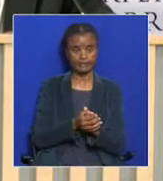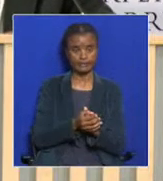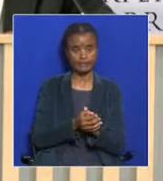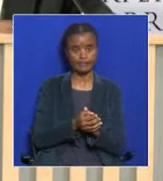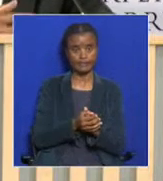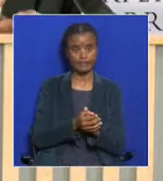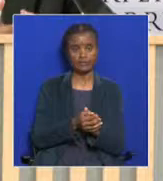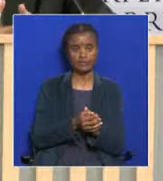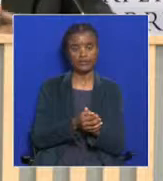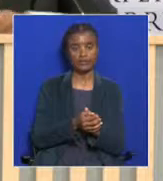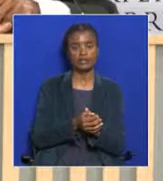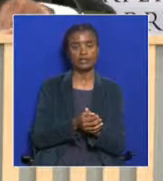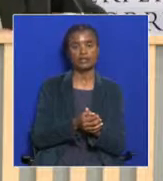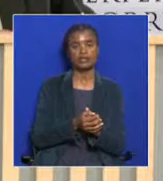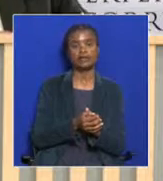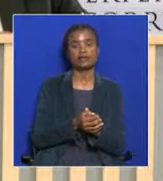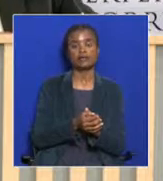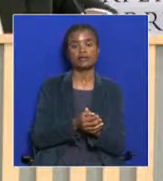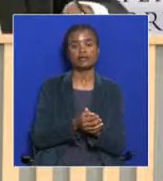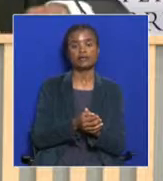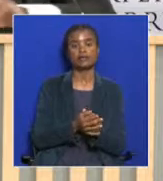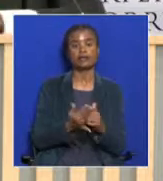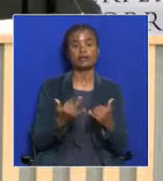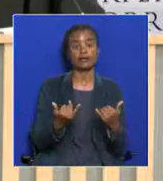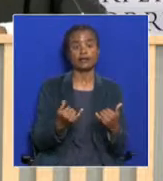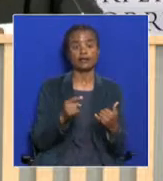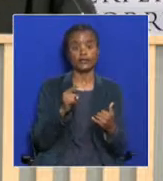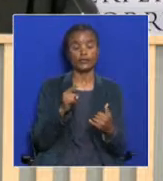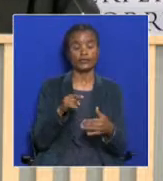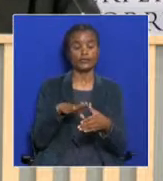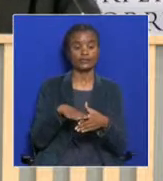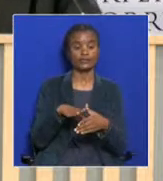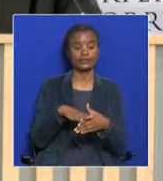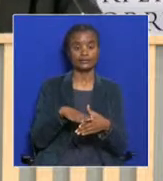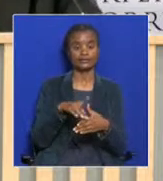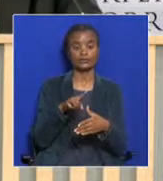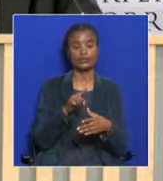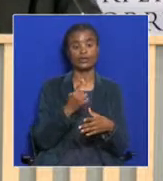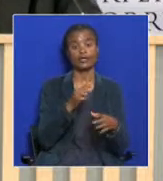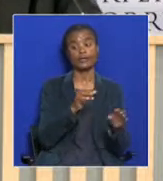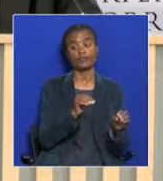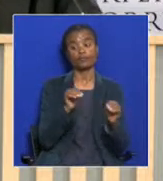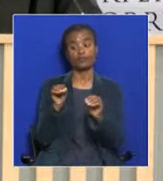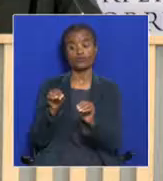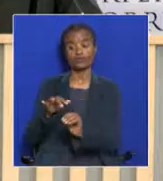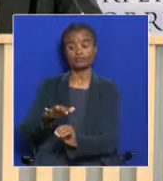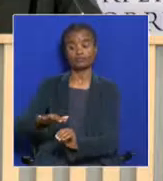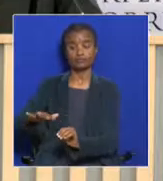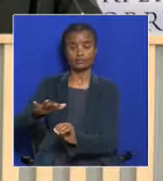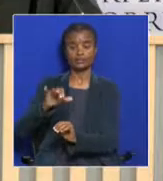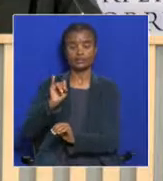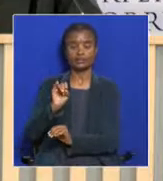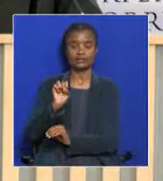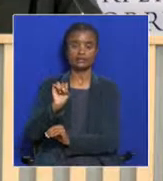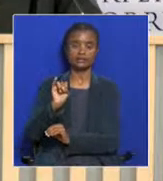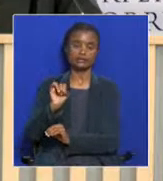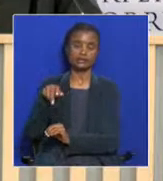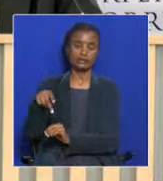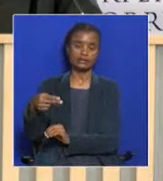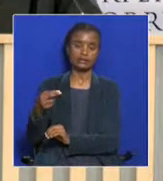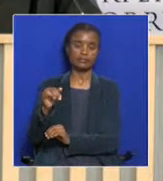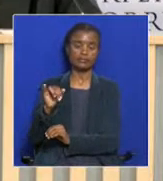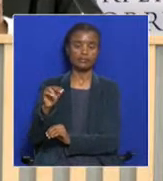interrogating your reasons for deciding to move to Isipingo. And one of the reasons you